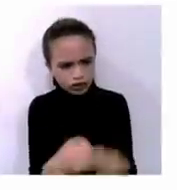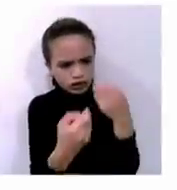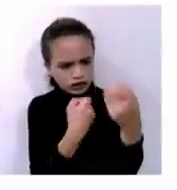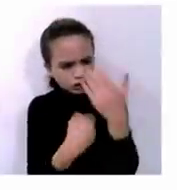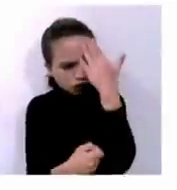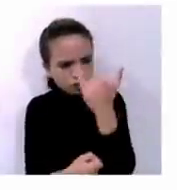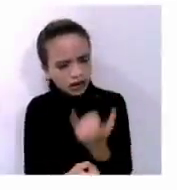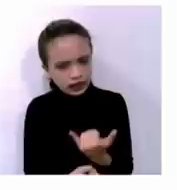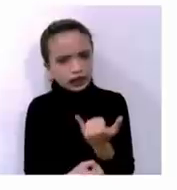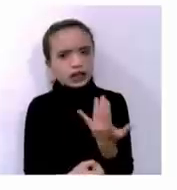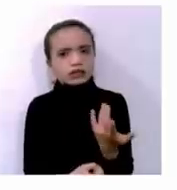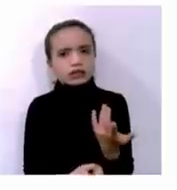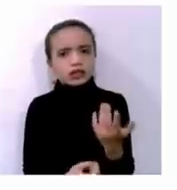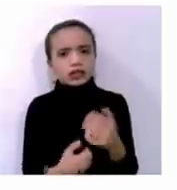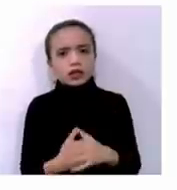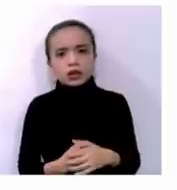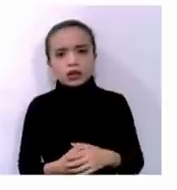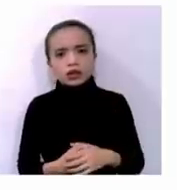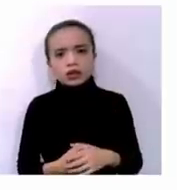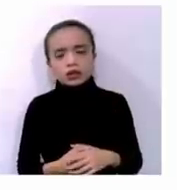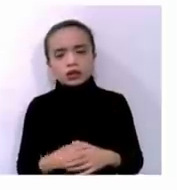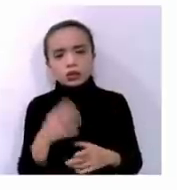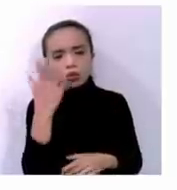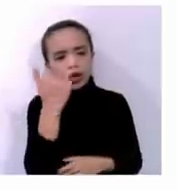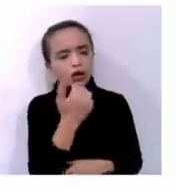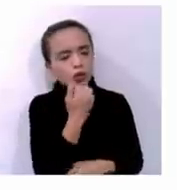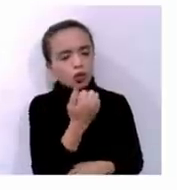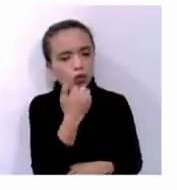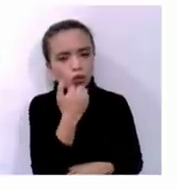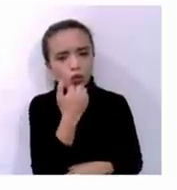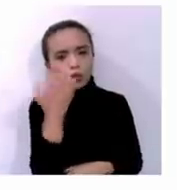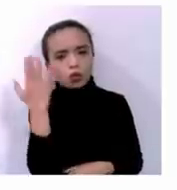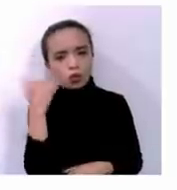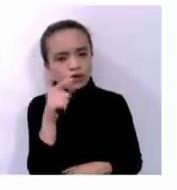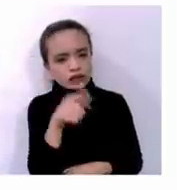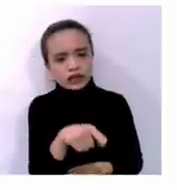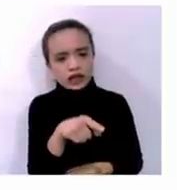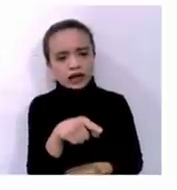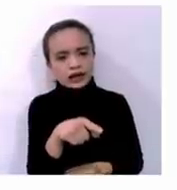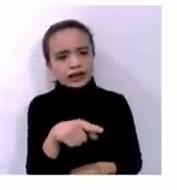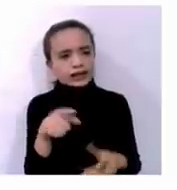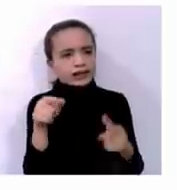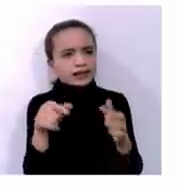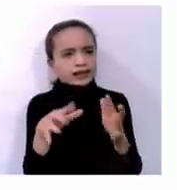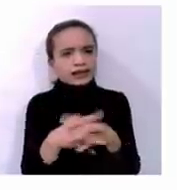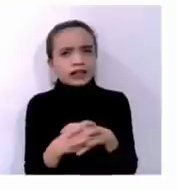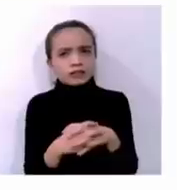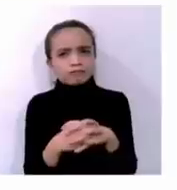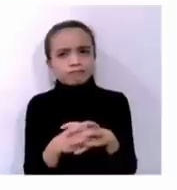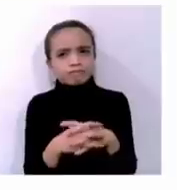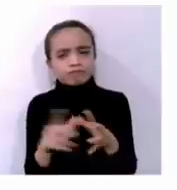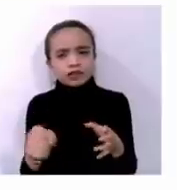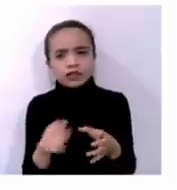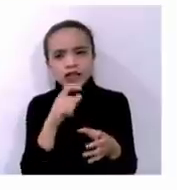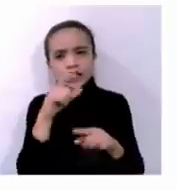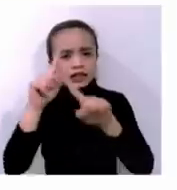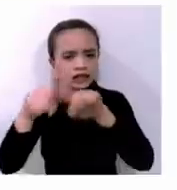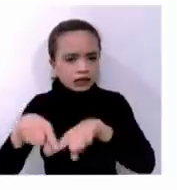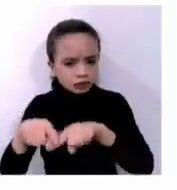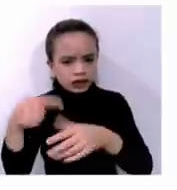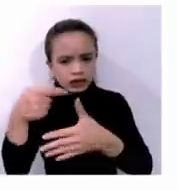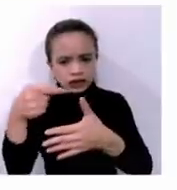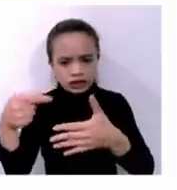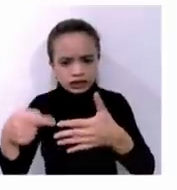why this is wrong, considering that she only exclusively relied on the elements of